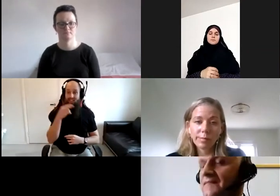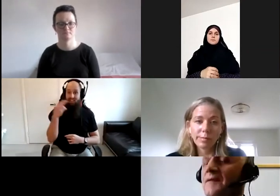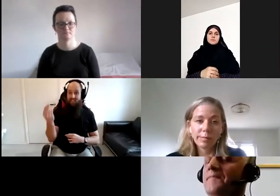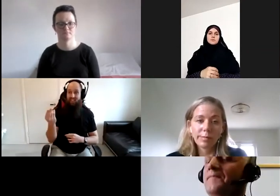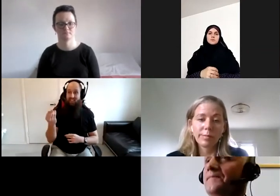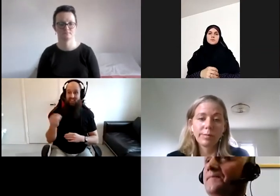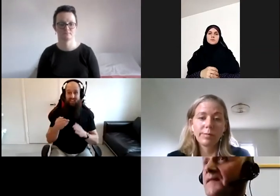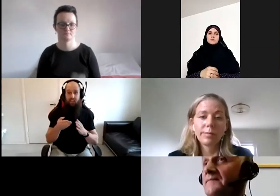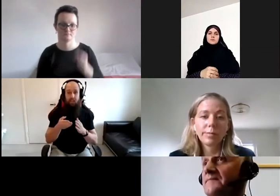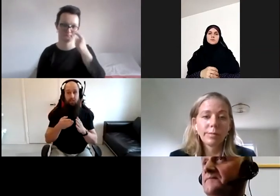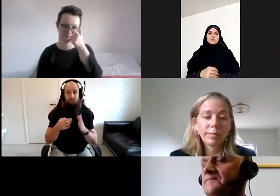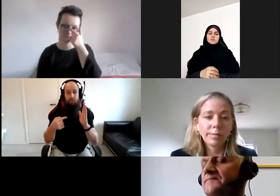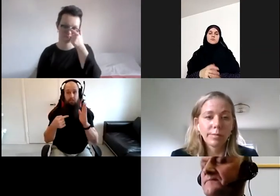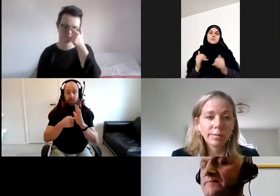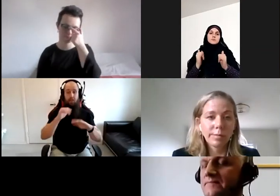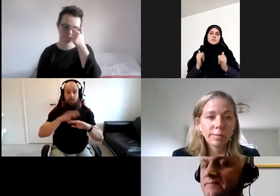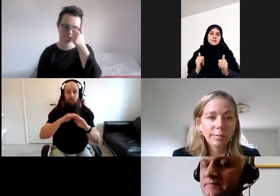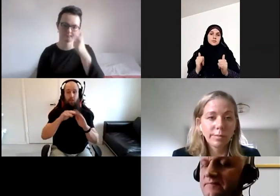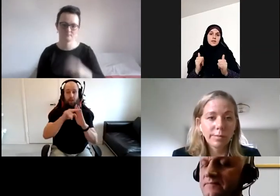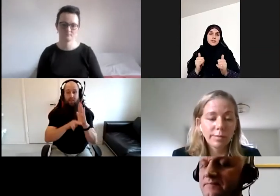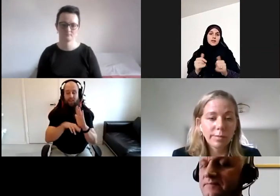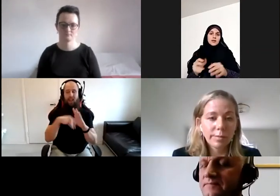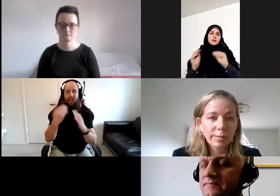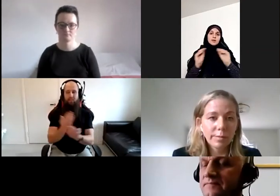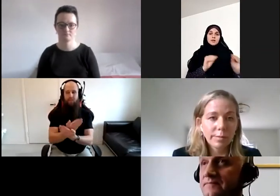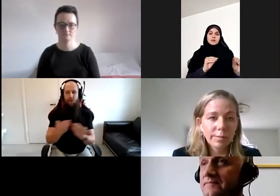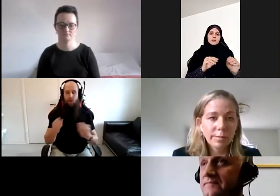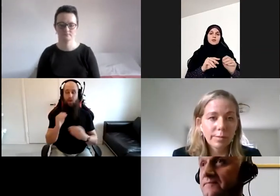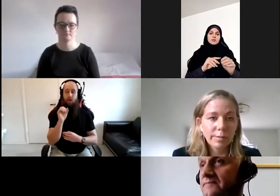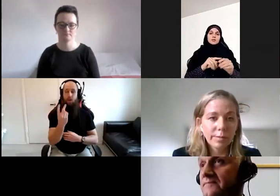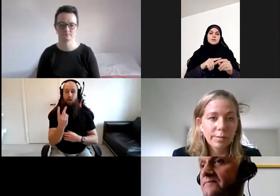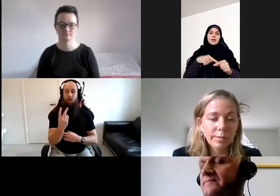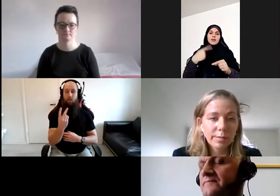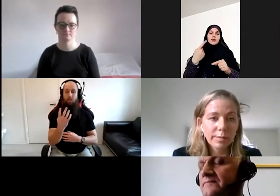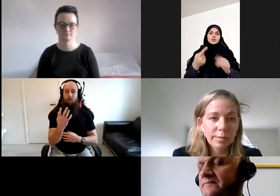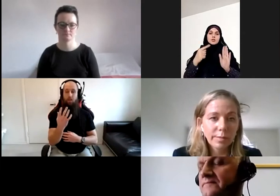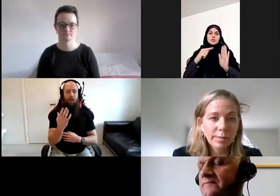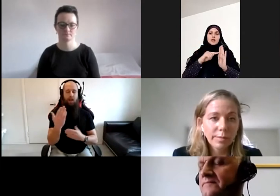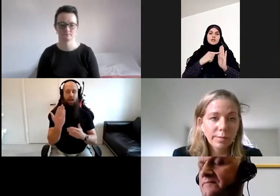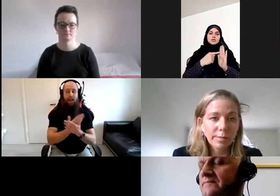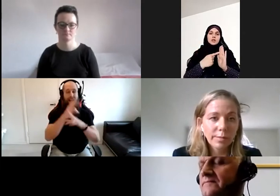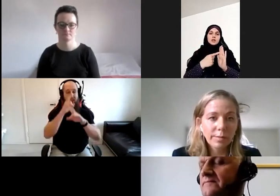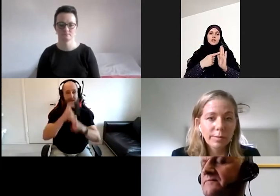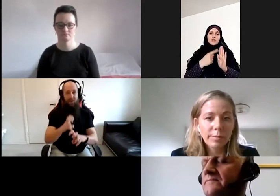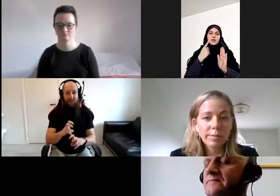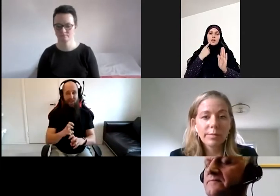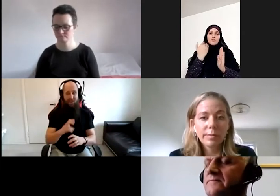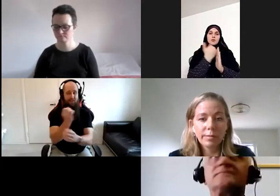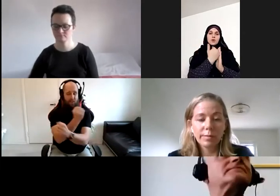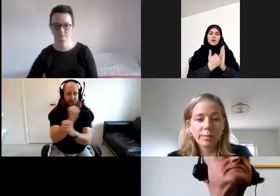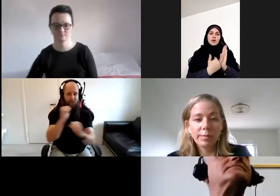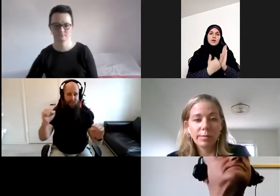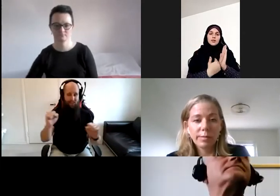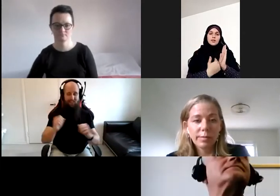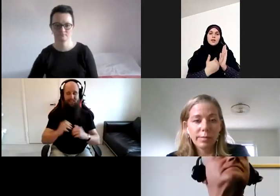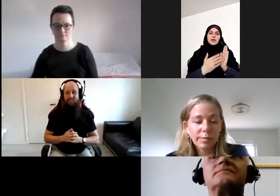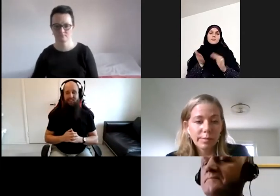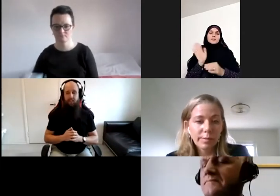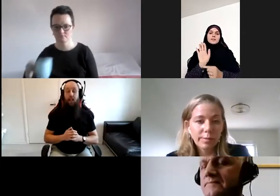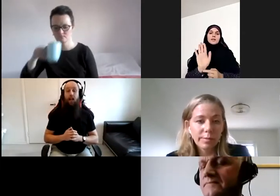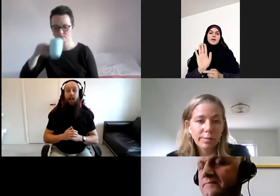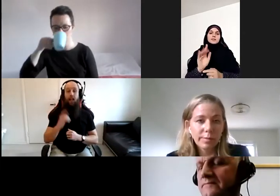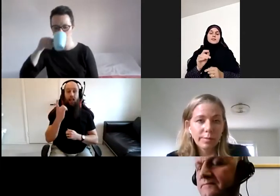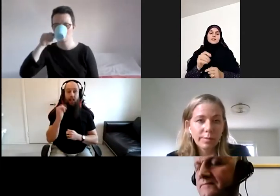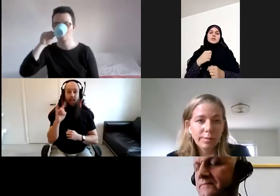agenda, and that is the presentation of the country case study in Bosnia and Herzegovina, which Leila will